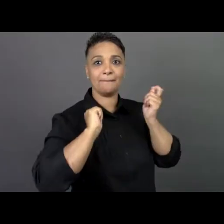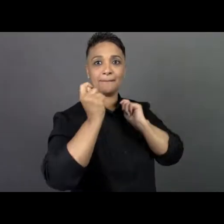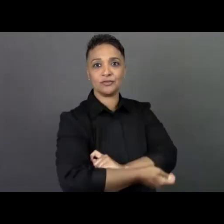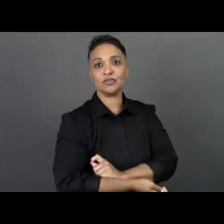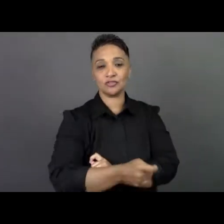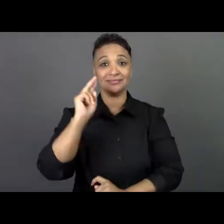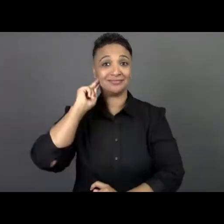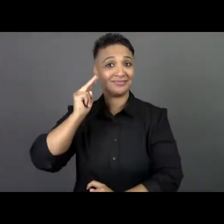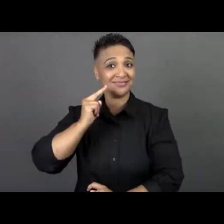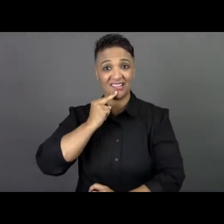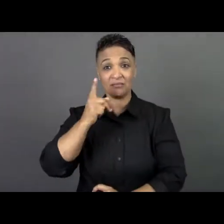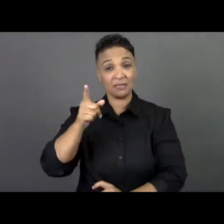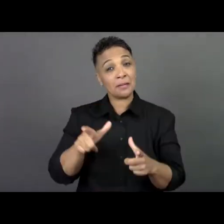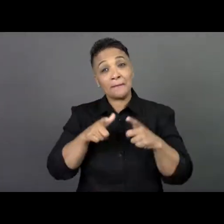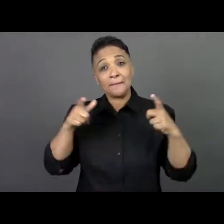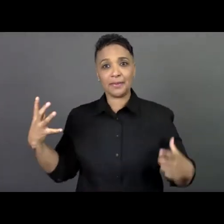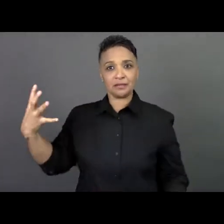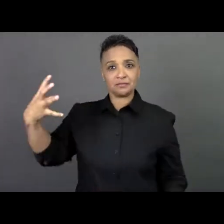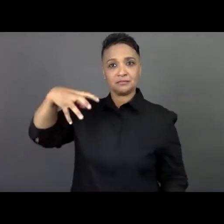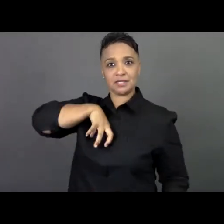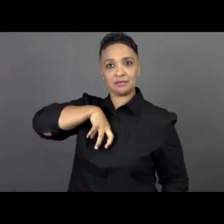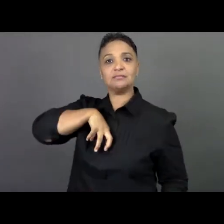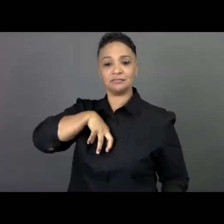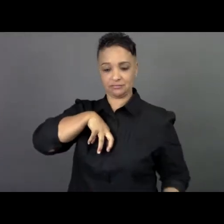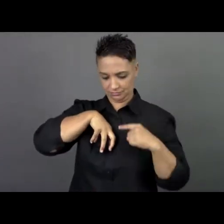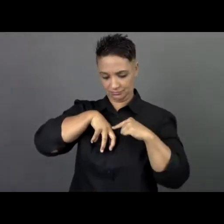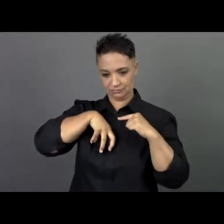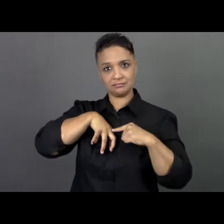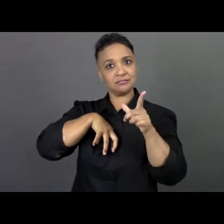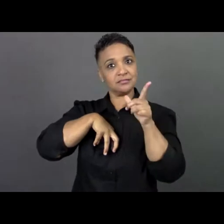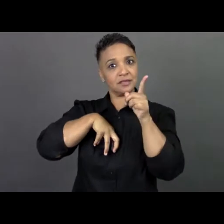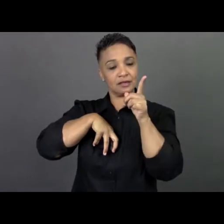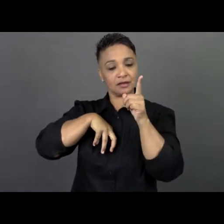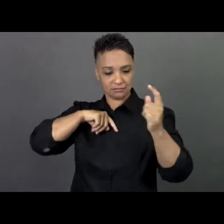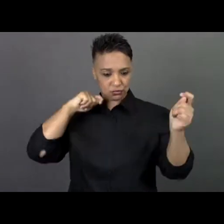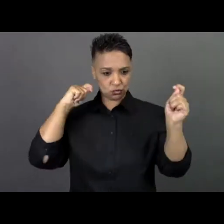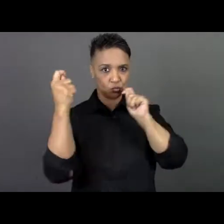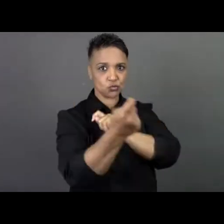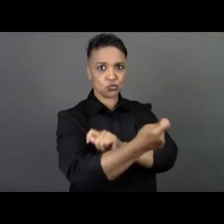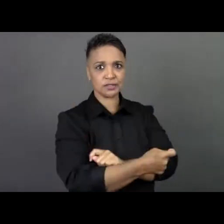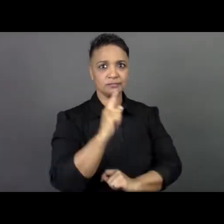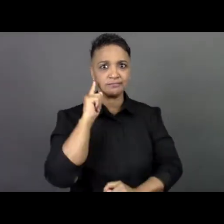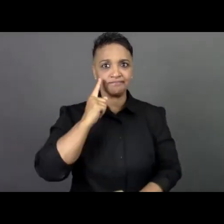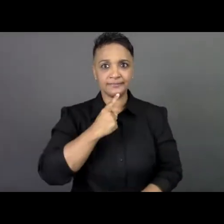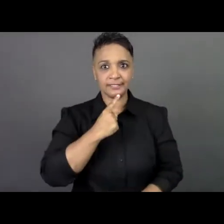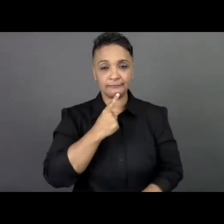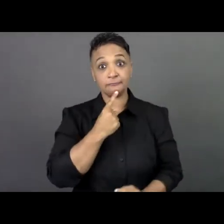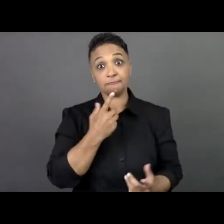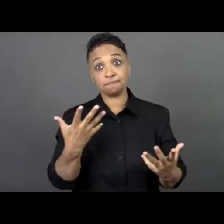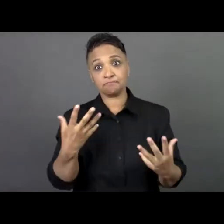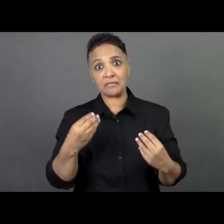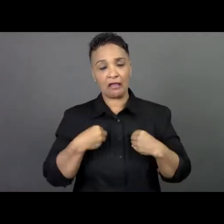who you are. Then become deaf and have a lot of